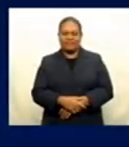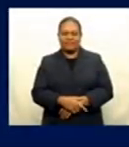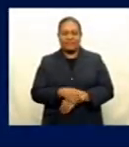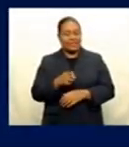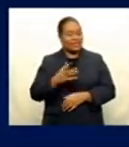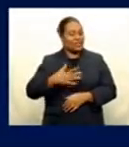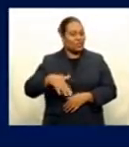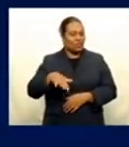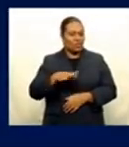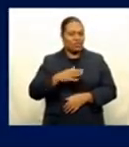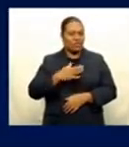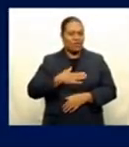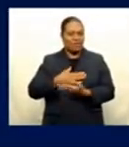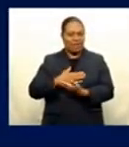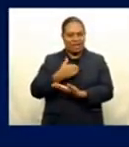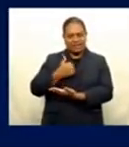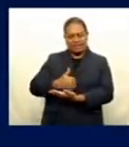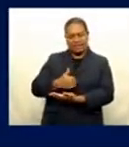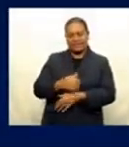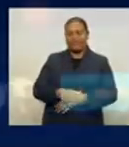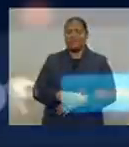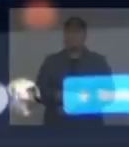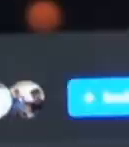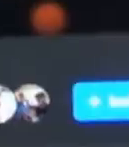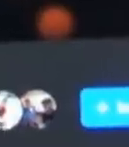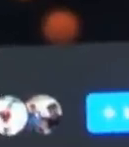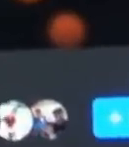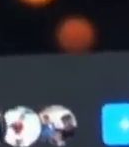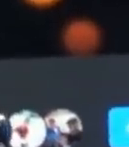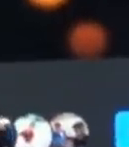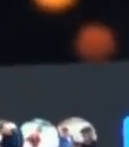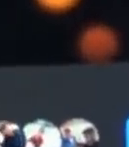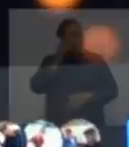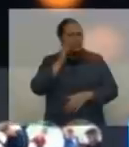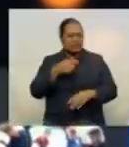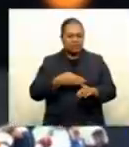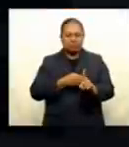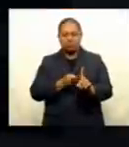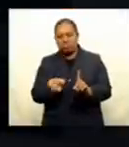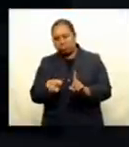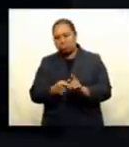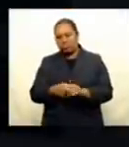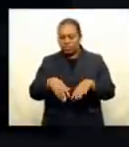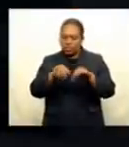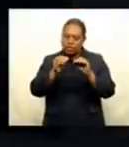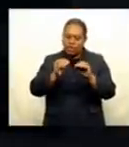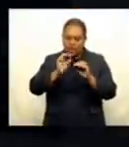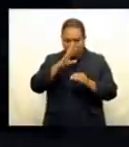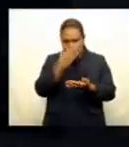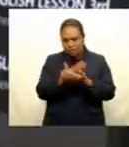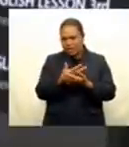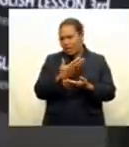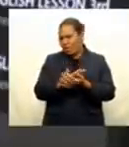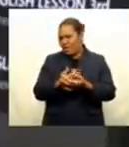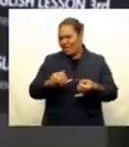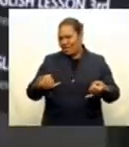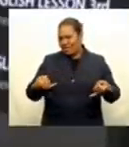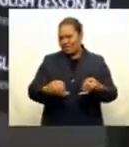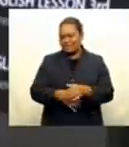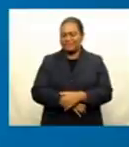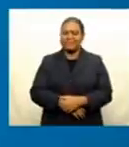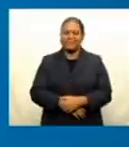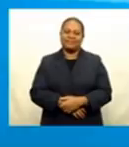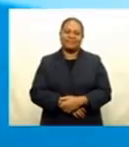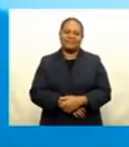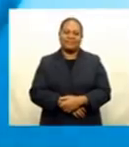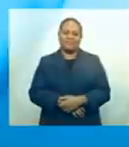That is the latest from my end, but coming up after the break, teachers going out of their way to educate children online. Stay with us.